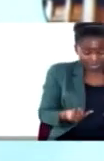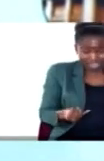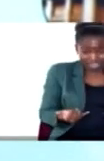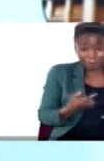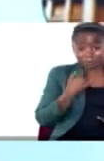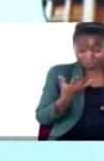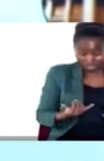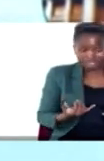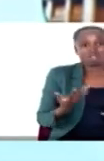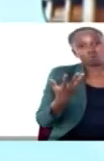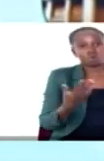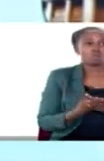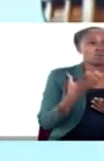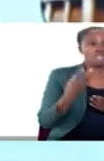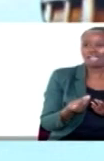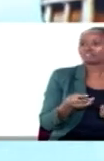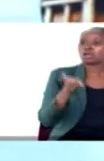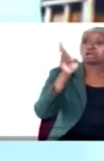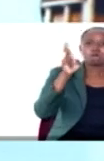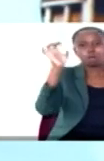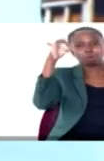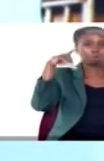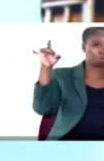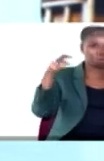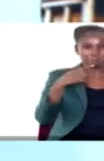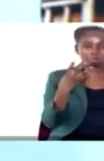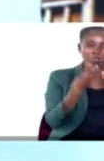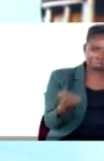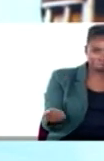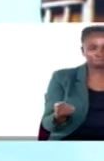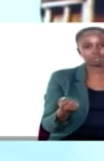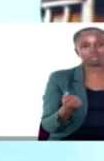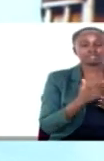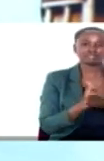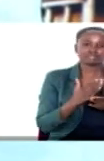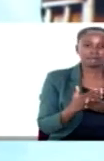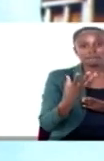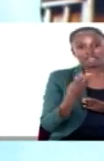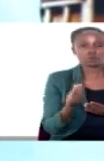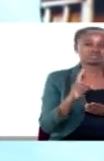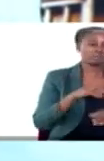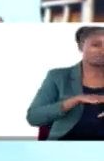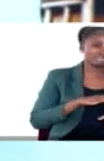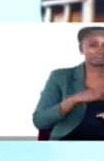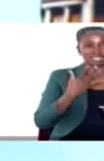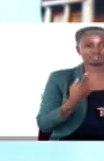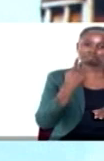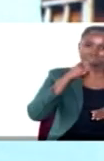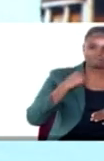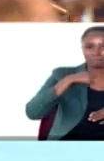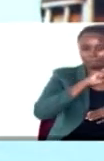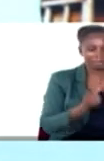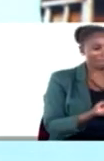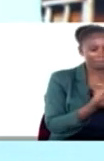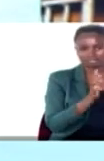there are flickers of hope existing side by side with moments of despair. It's where our country